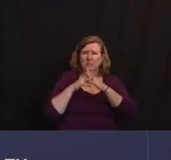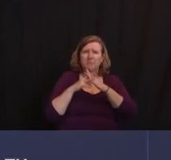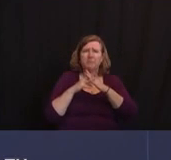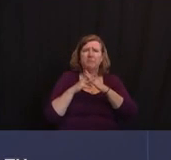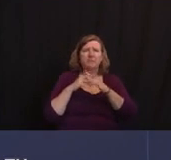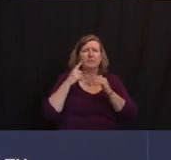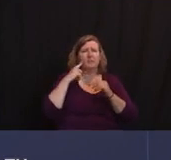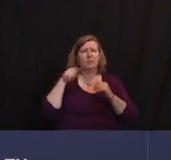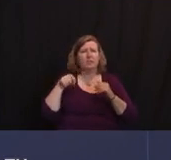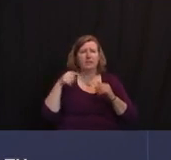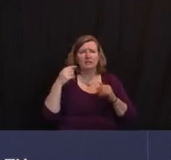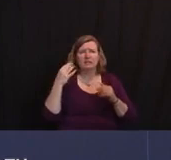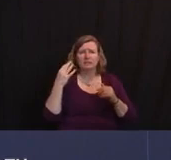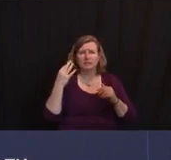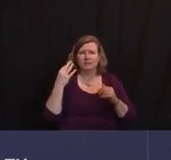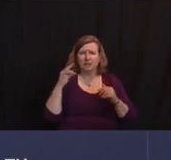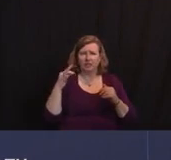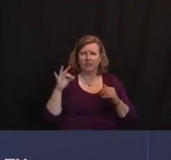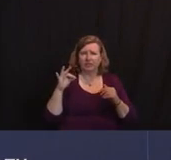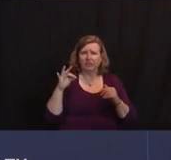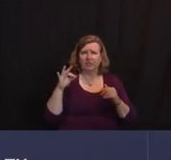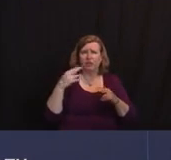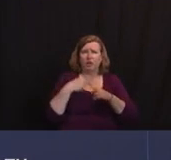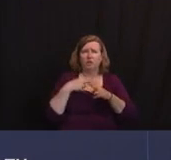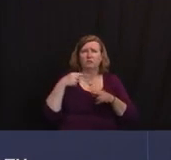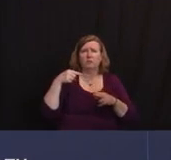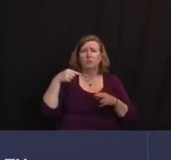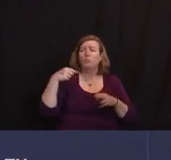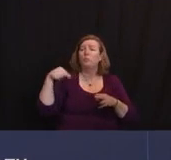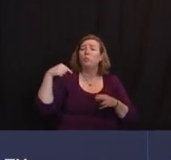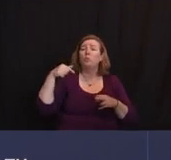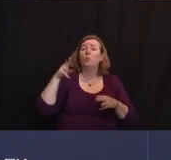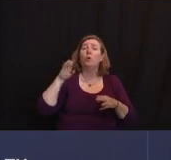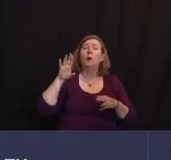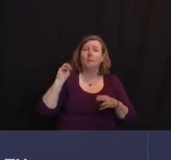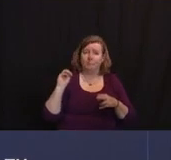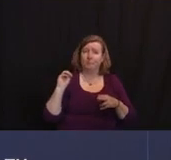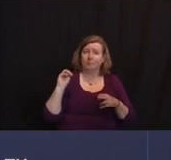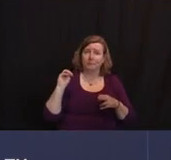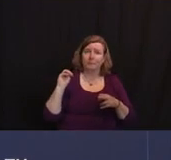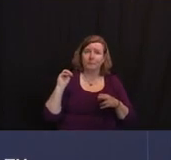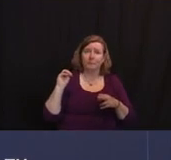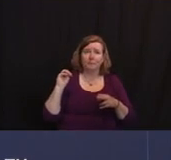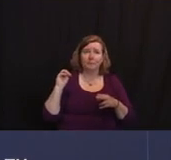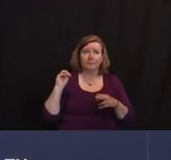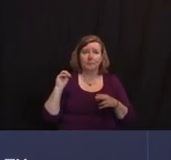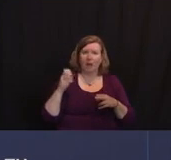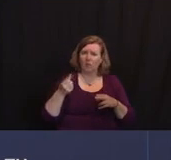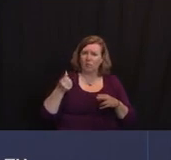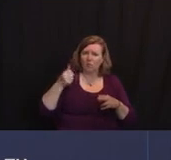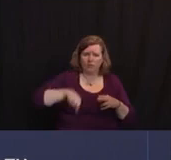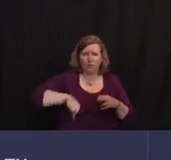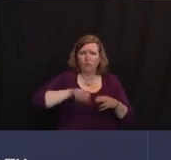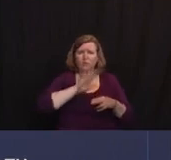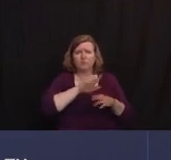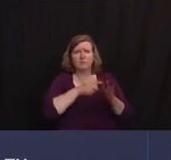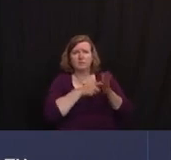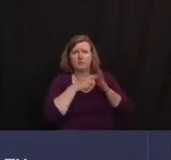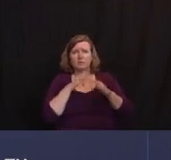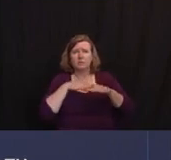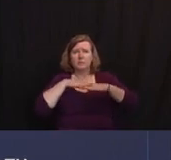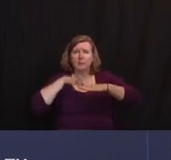you expect to conditionally veto the mandatory minimums bill within the next 5 days. And then